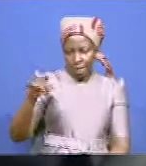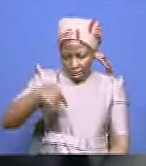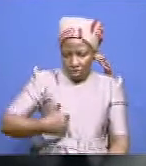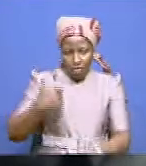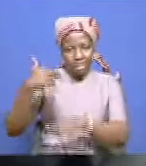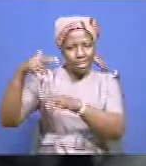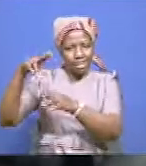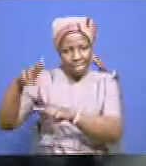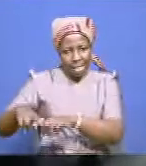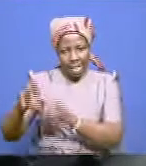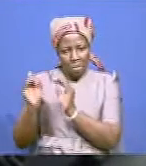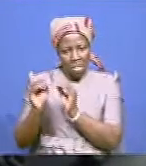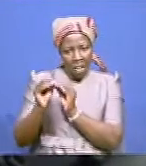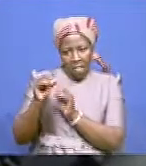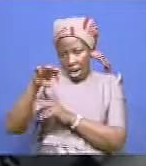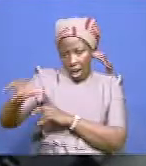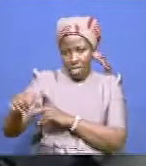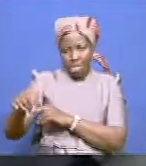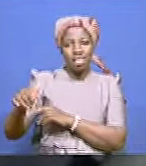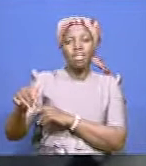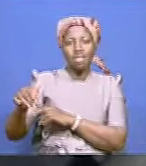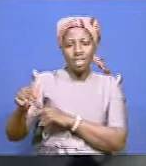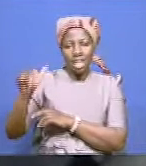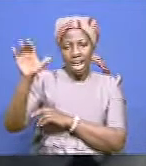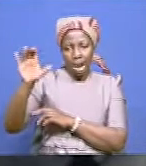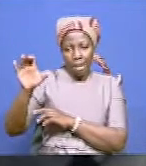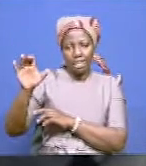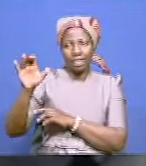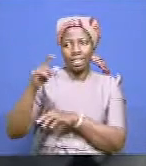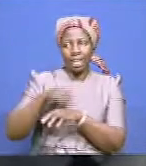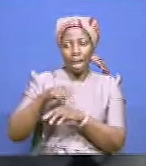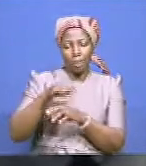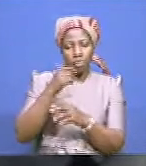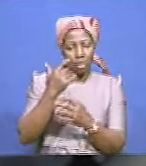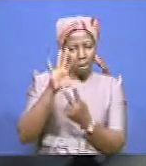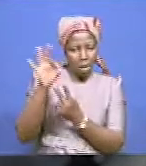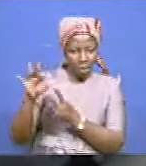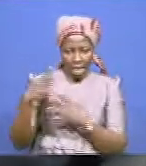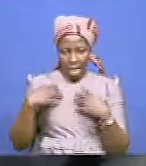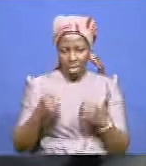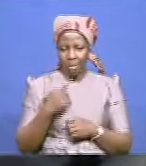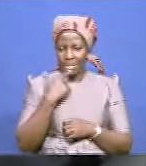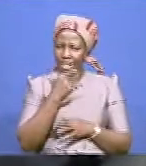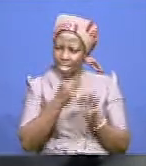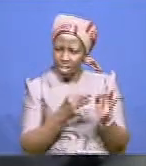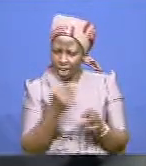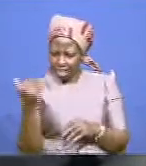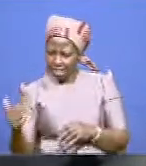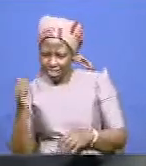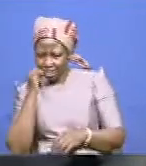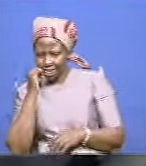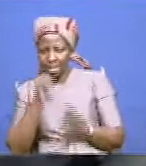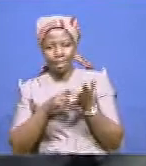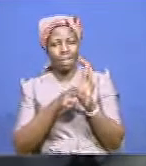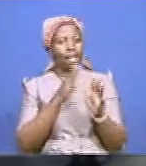prioritized health. And the reasoning was very simple. If that mother and a child, if a child is sick, then it means the